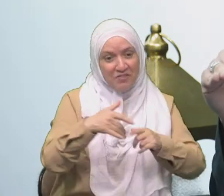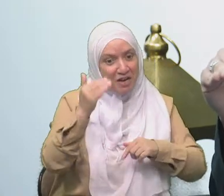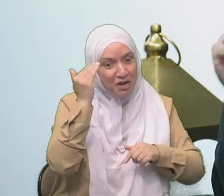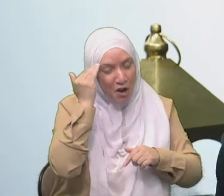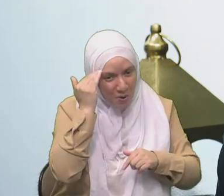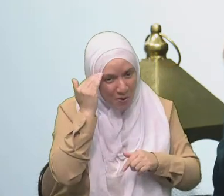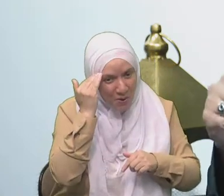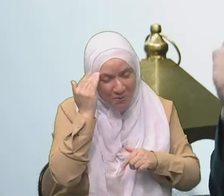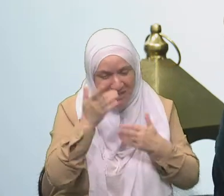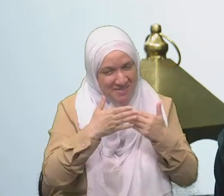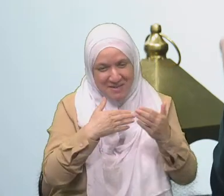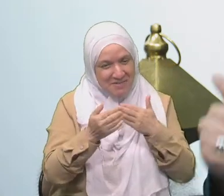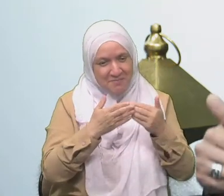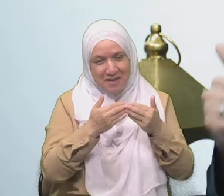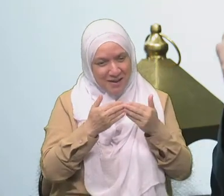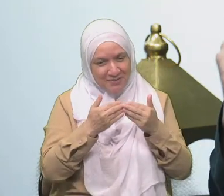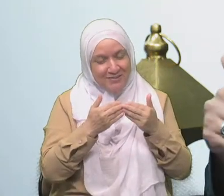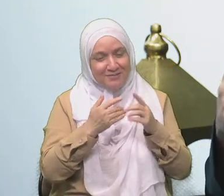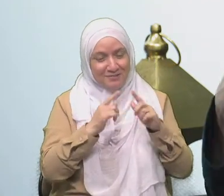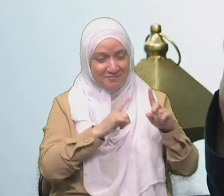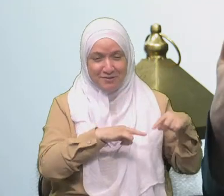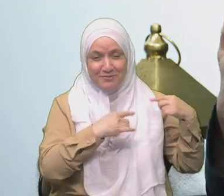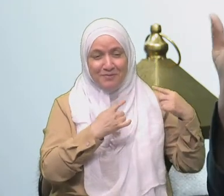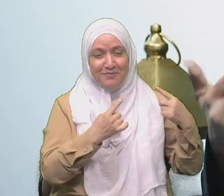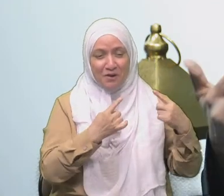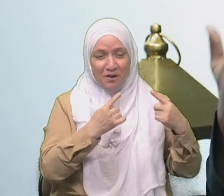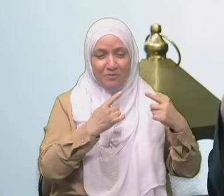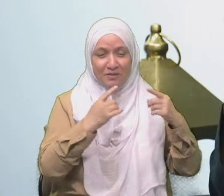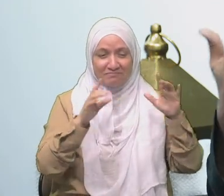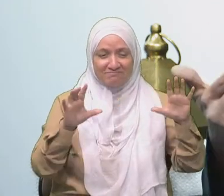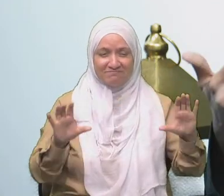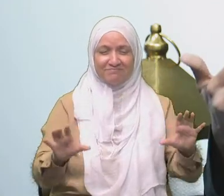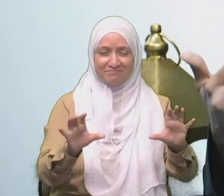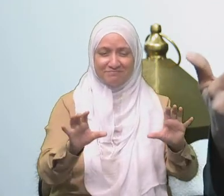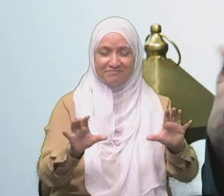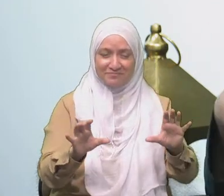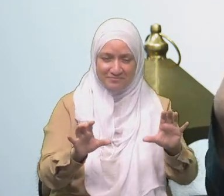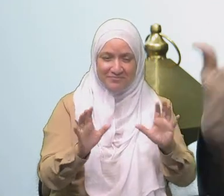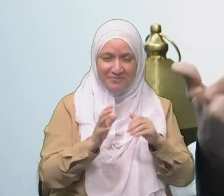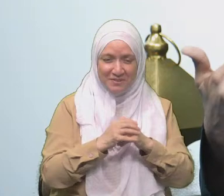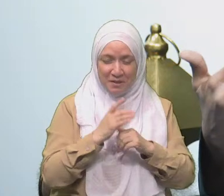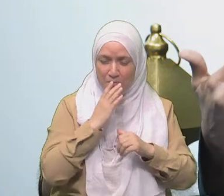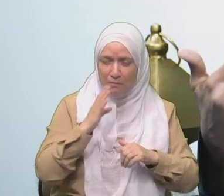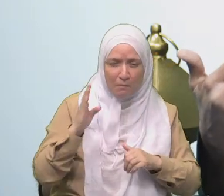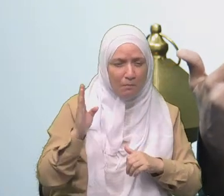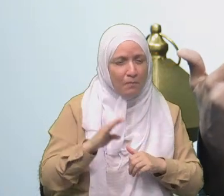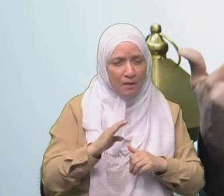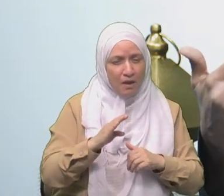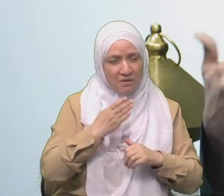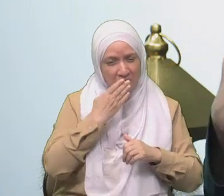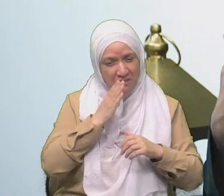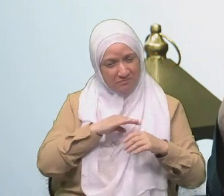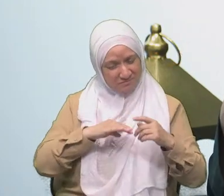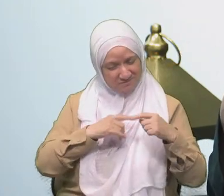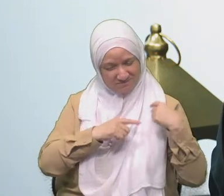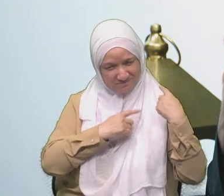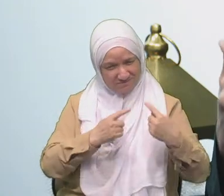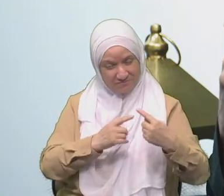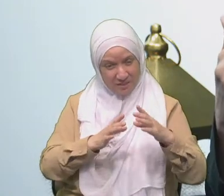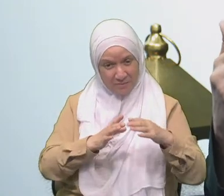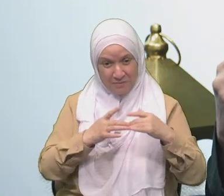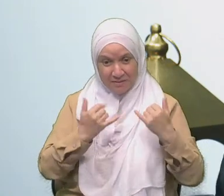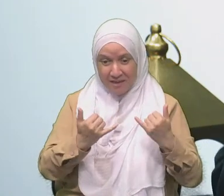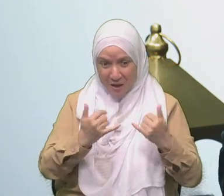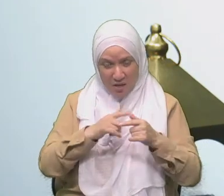Lord. So long as you are in the state of inaba to Allah, turn to Allah subhanahu wa ta'ala, at that point, Allah